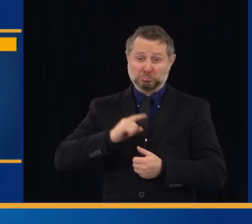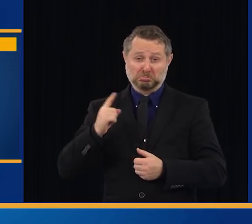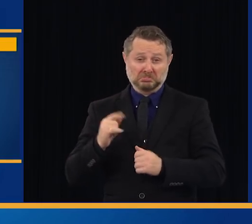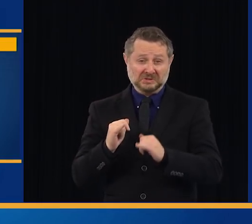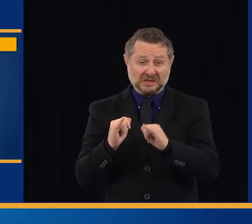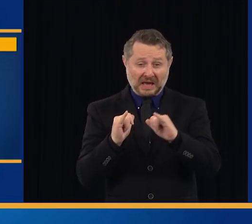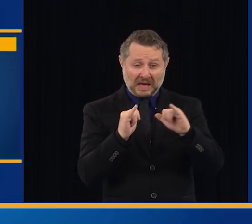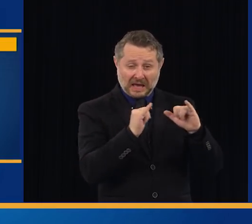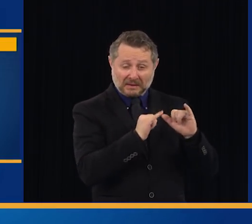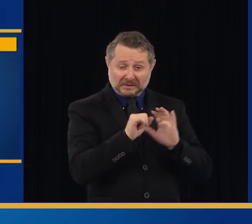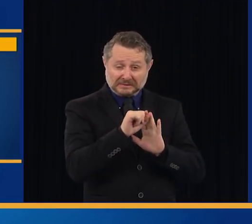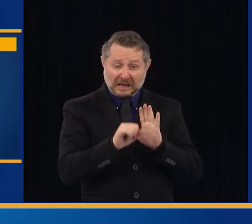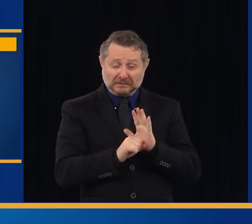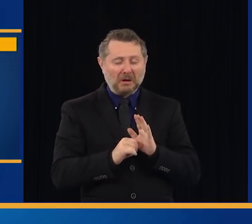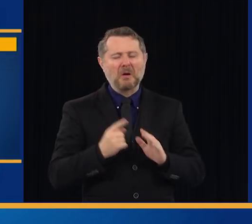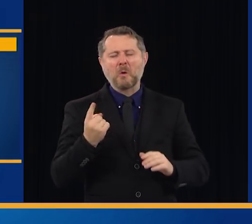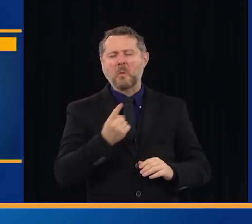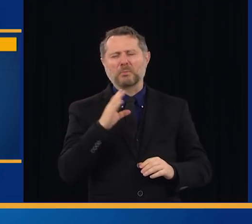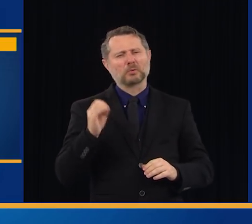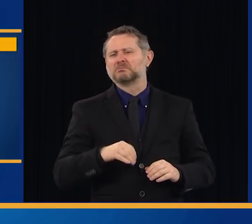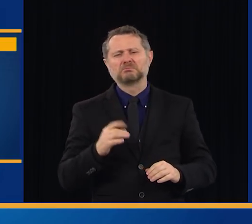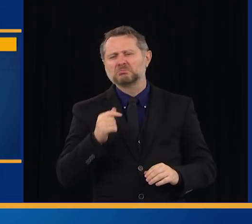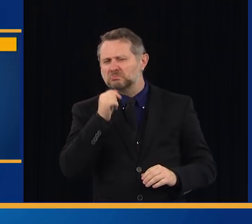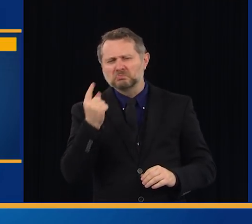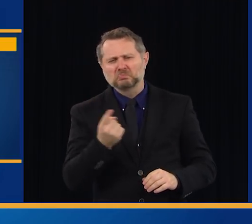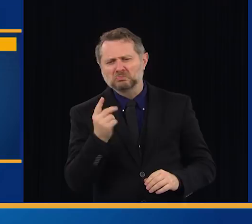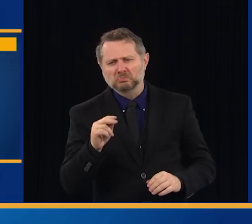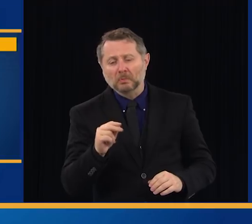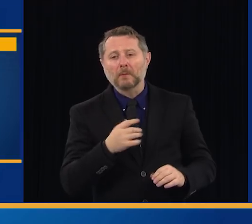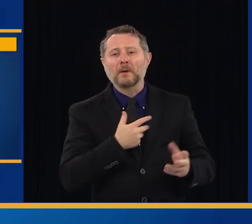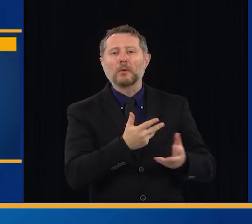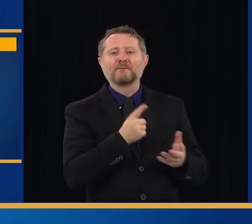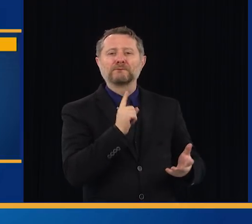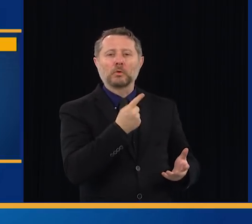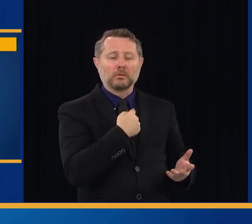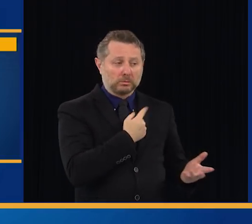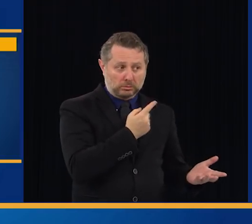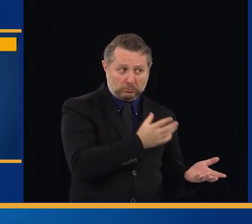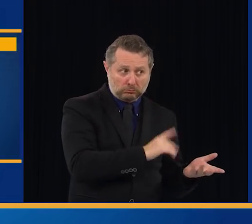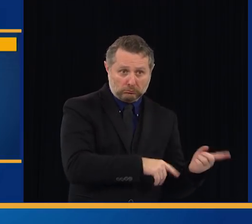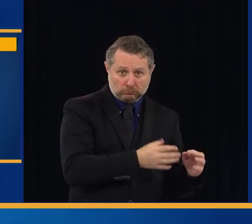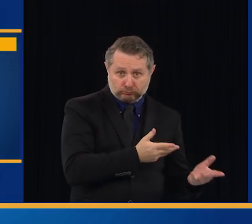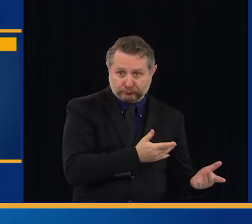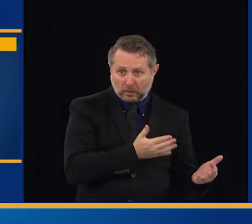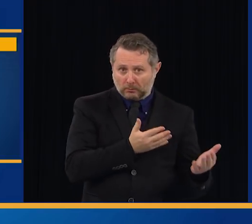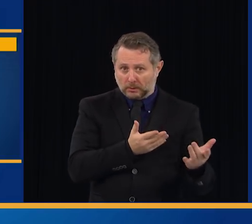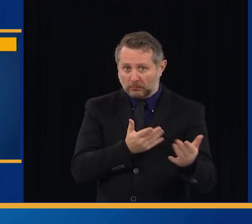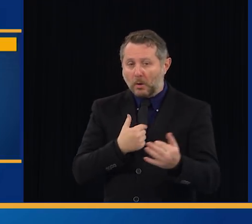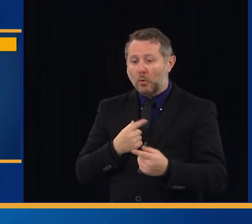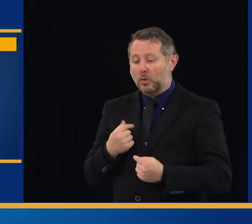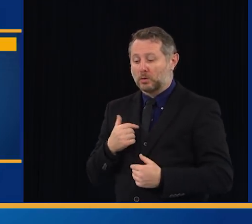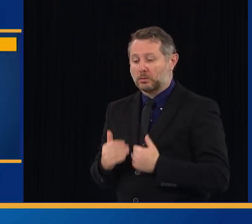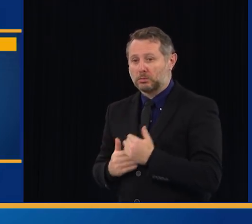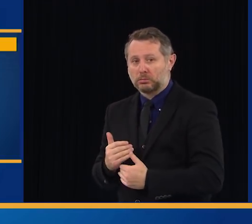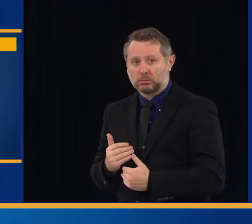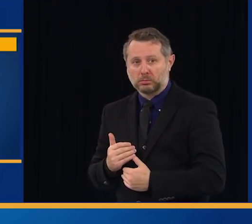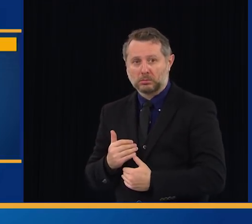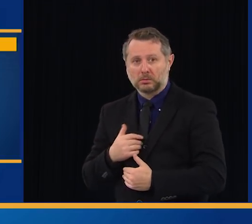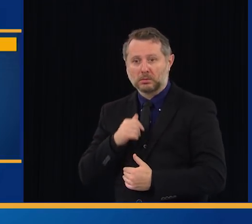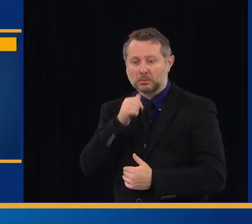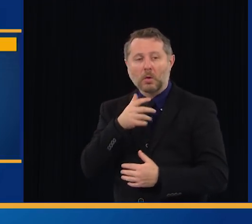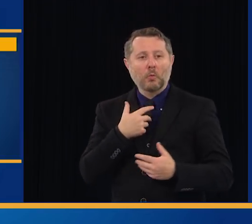through everything first, and hopefully we're not doing something that's contradictory to another state at a